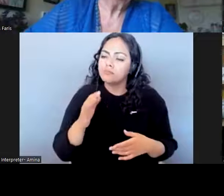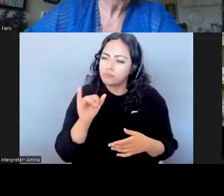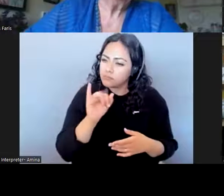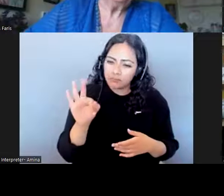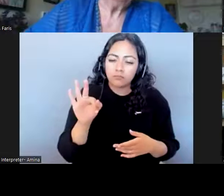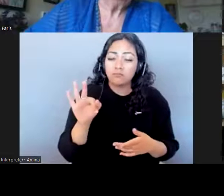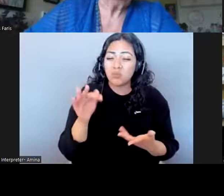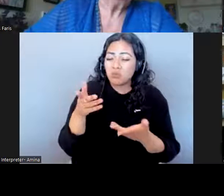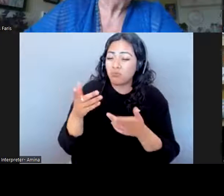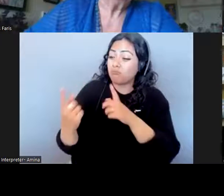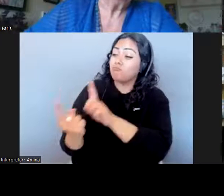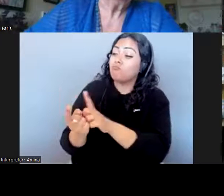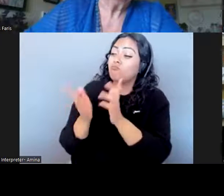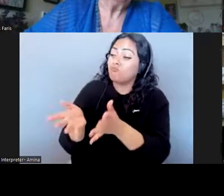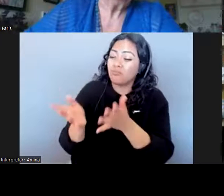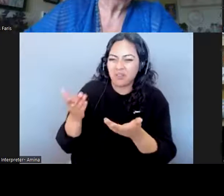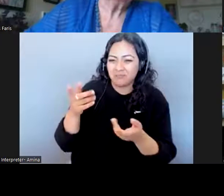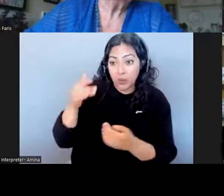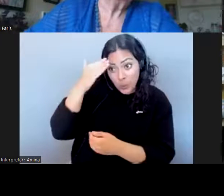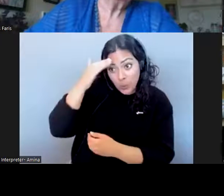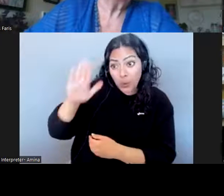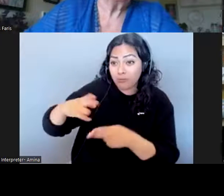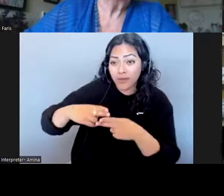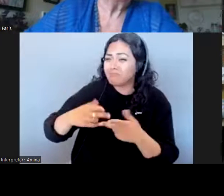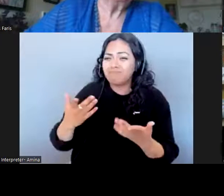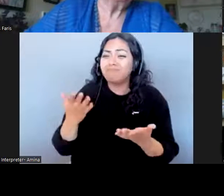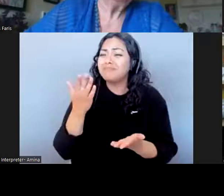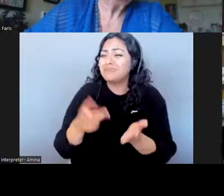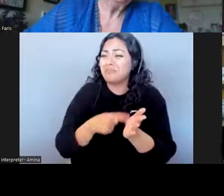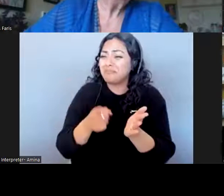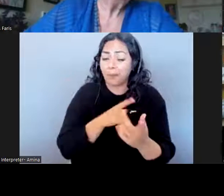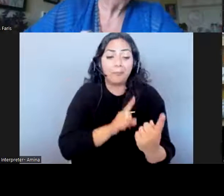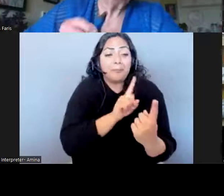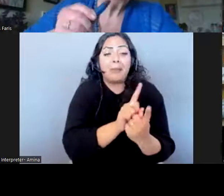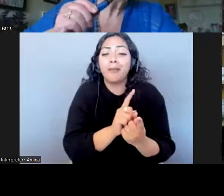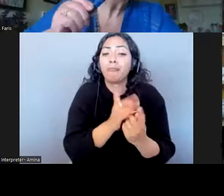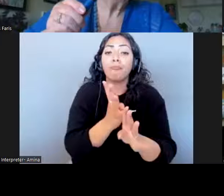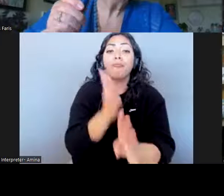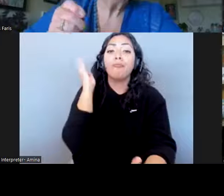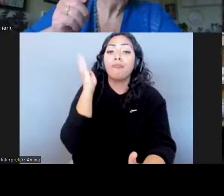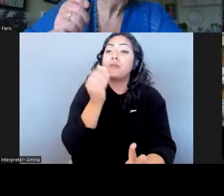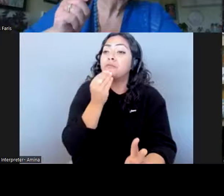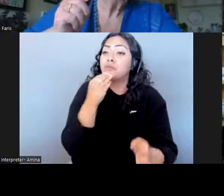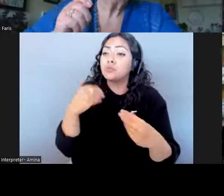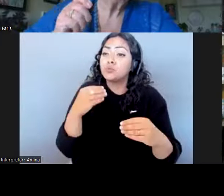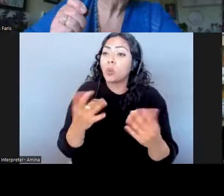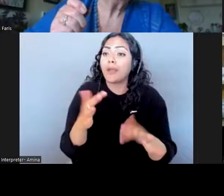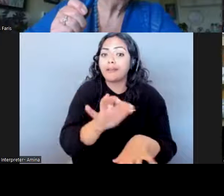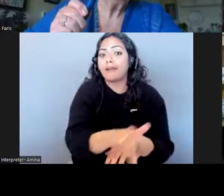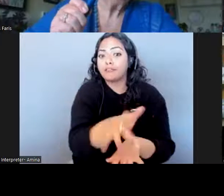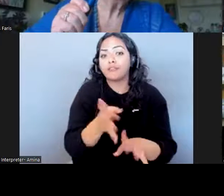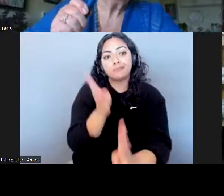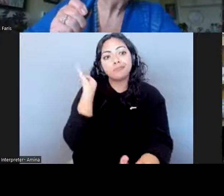to know their name, you can meet them in the lineup at the grocery store or wherever, but you find someone who kind of